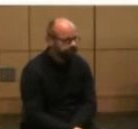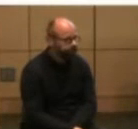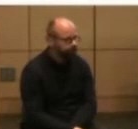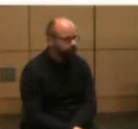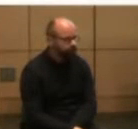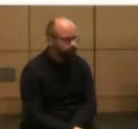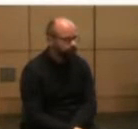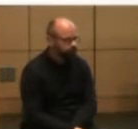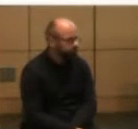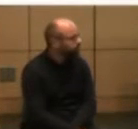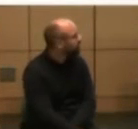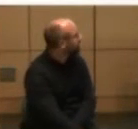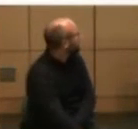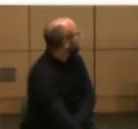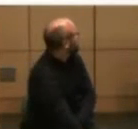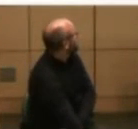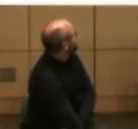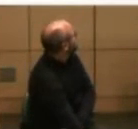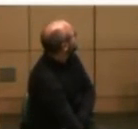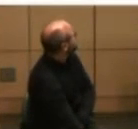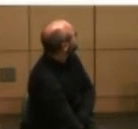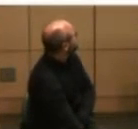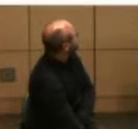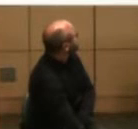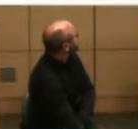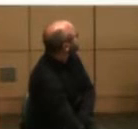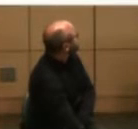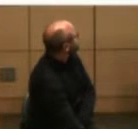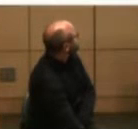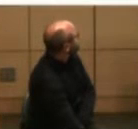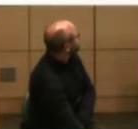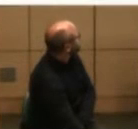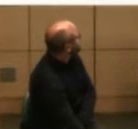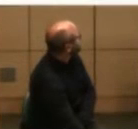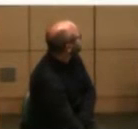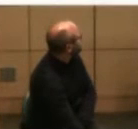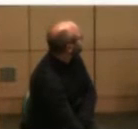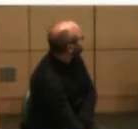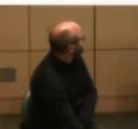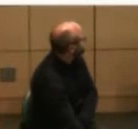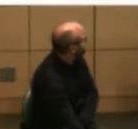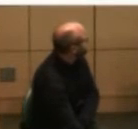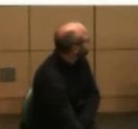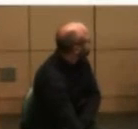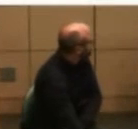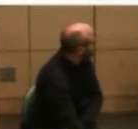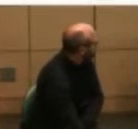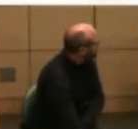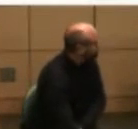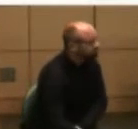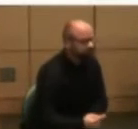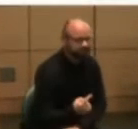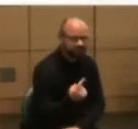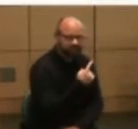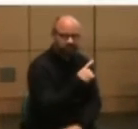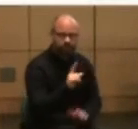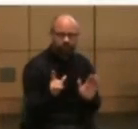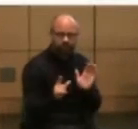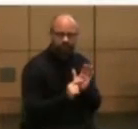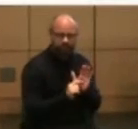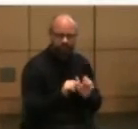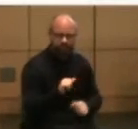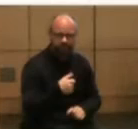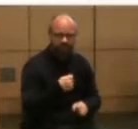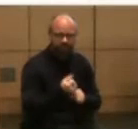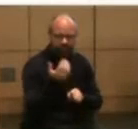So this is a diagram from a paper published about 10 years ago showing that with all of the